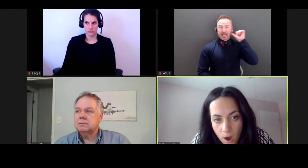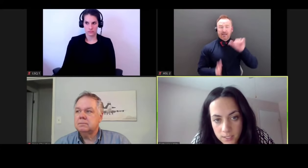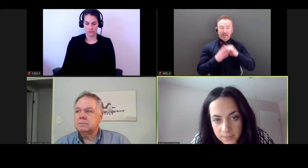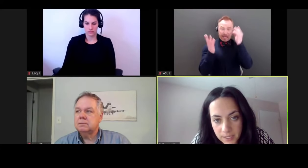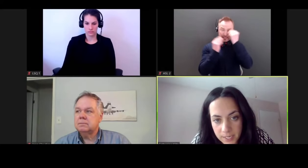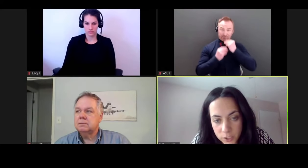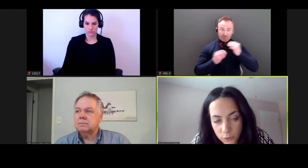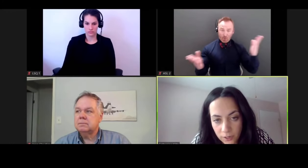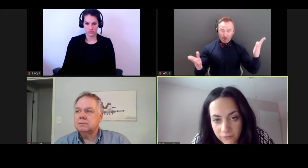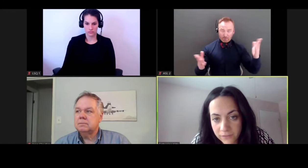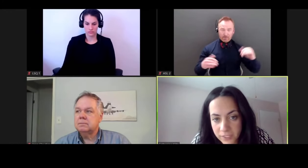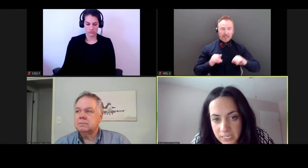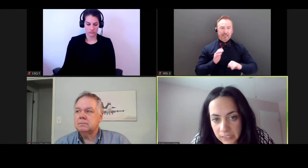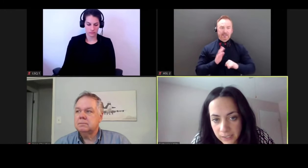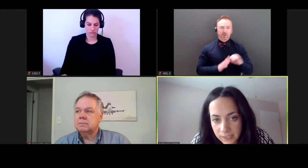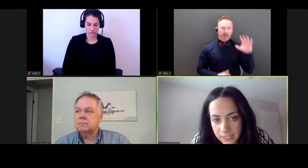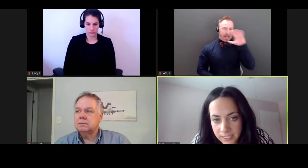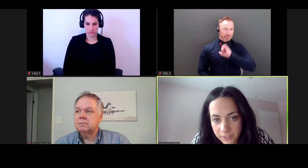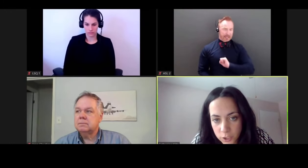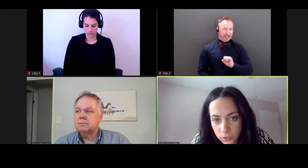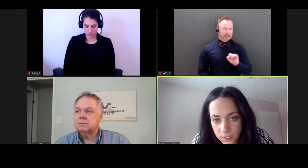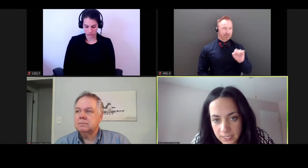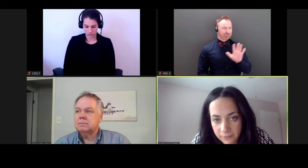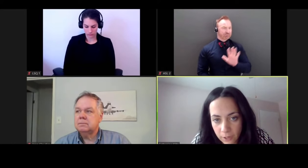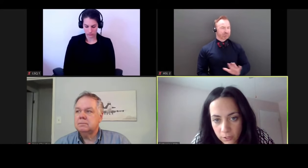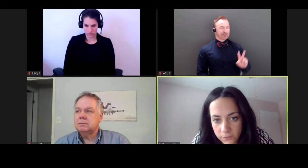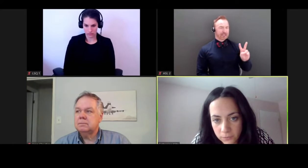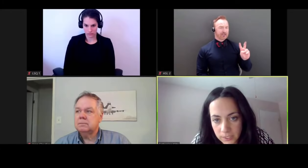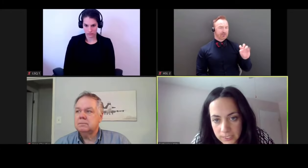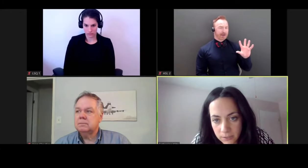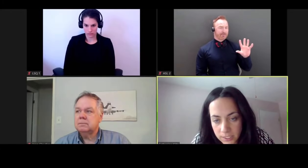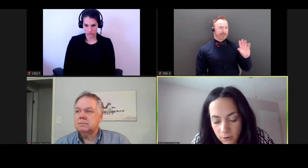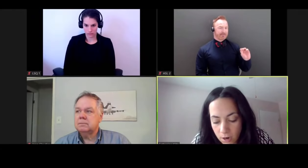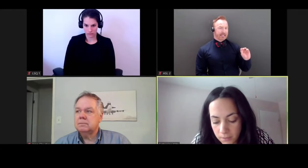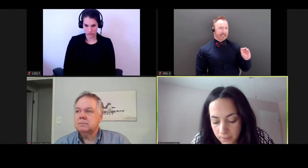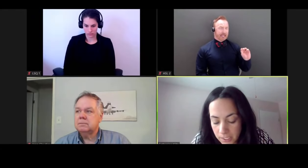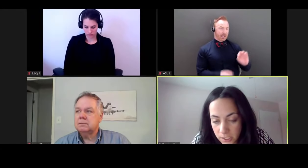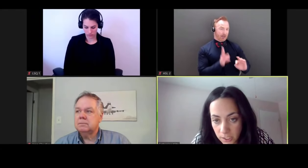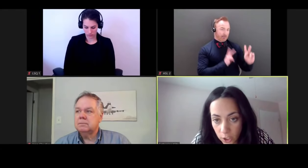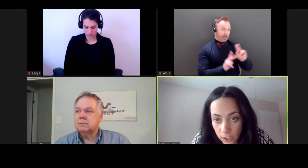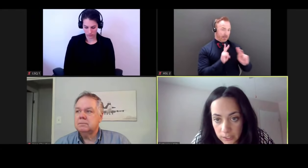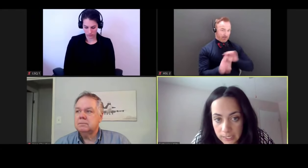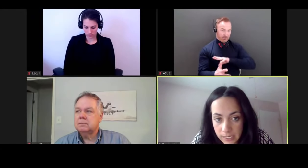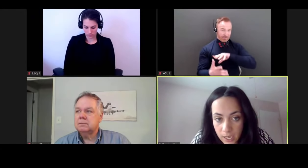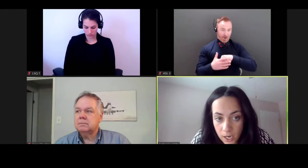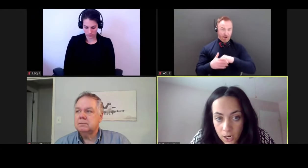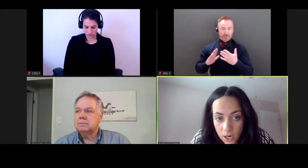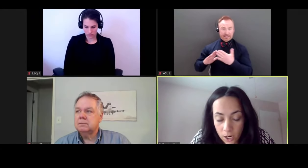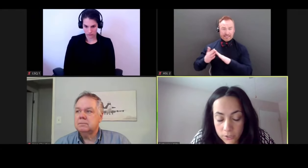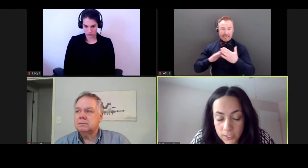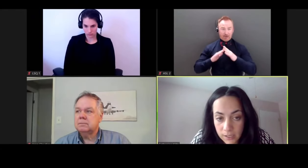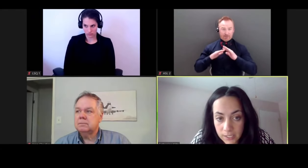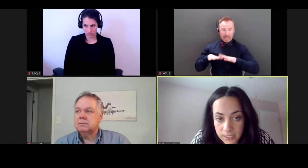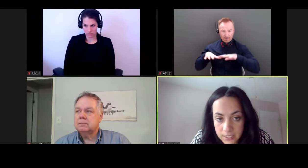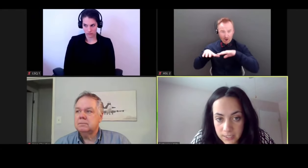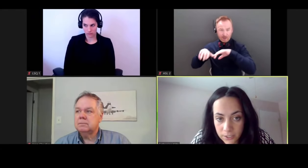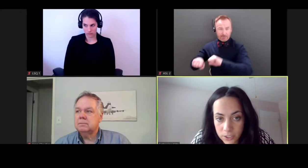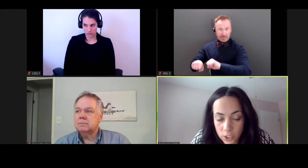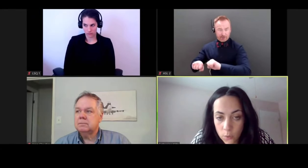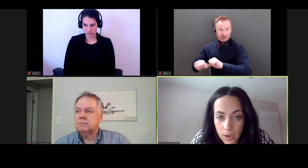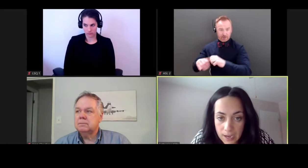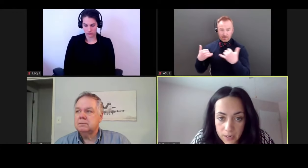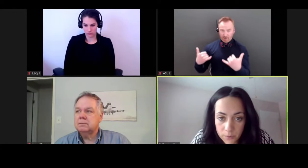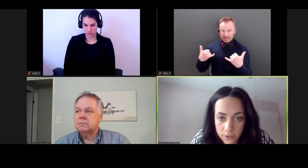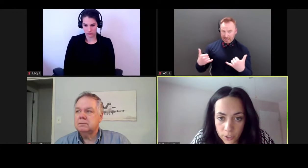were approximately 250 individuals involved with the downtown occupation currently. Are you telling us that there is